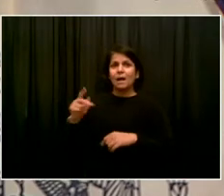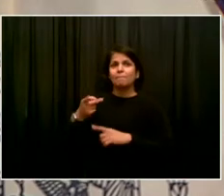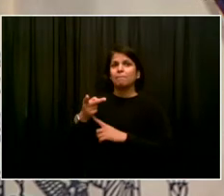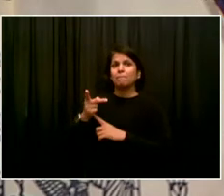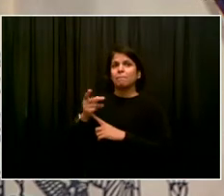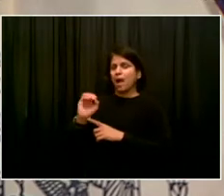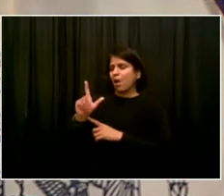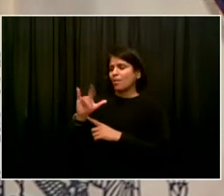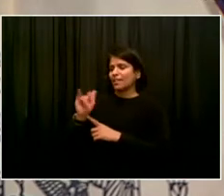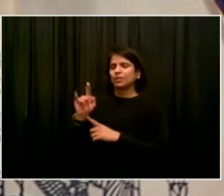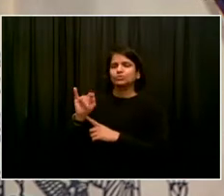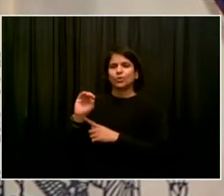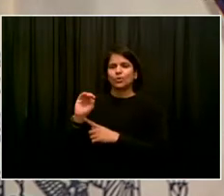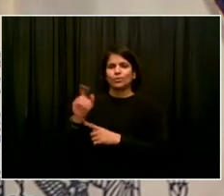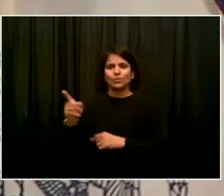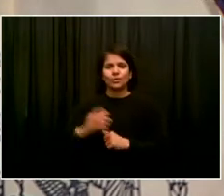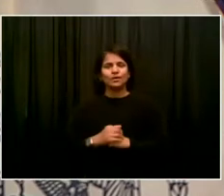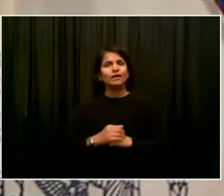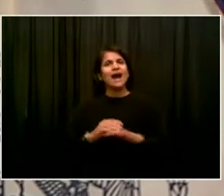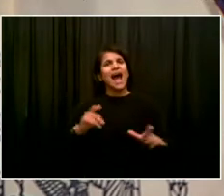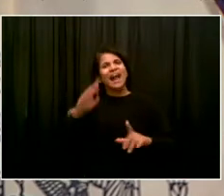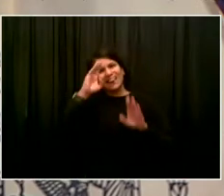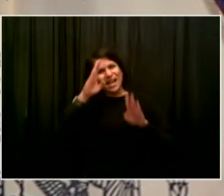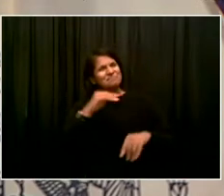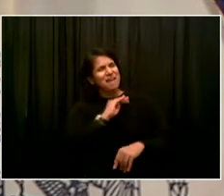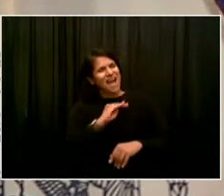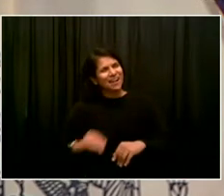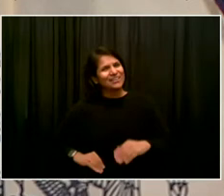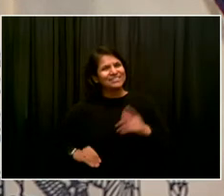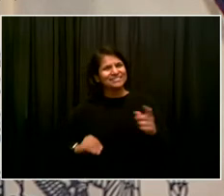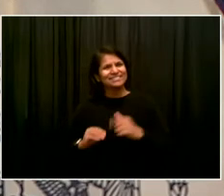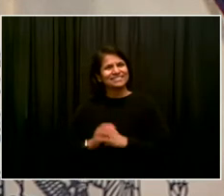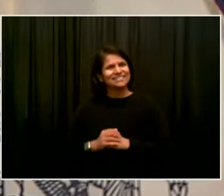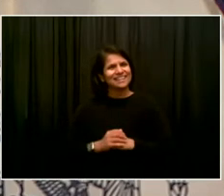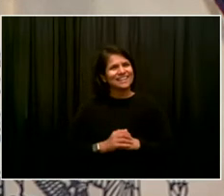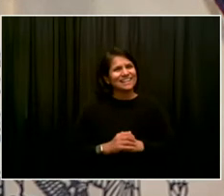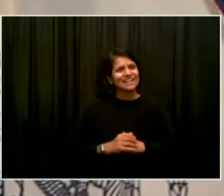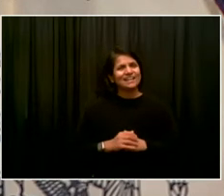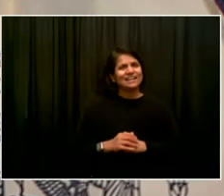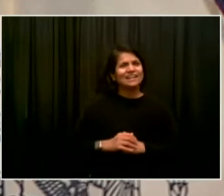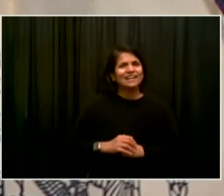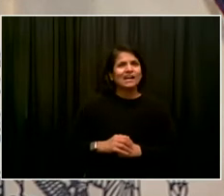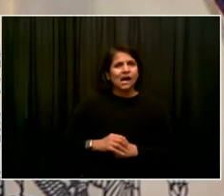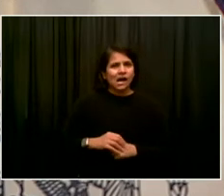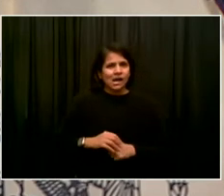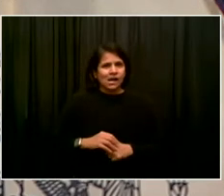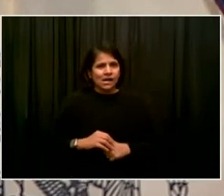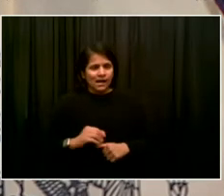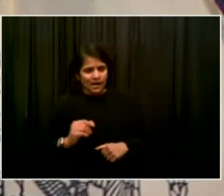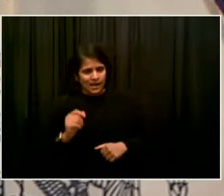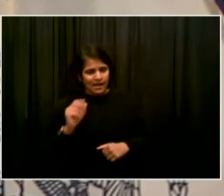Hi, Mr. Mayor. I wanted to ask about some of the details of this